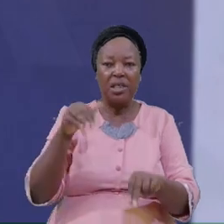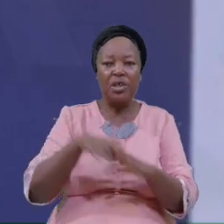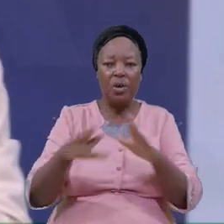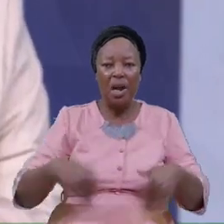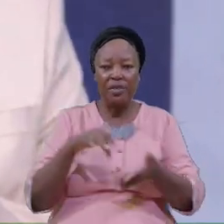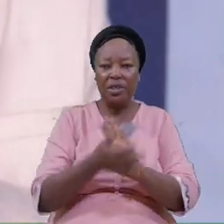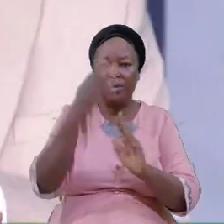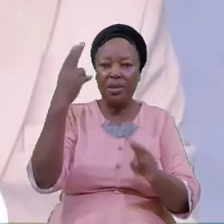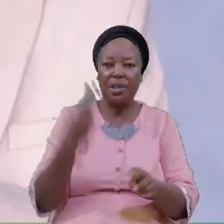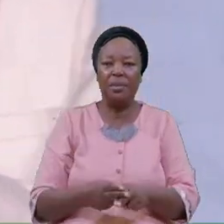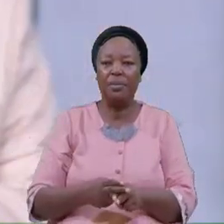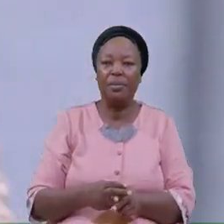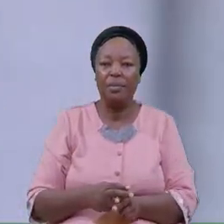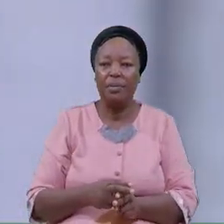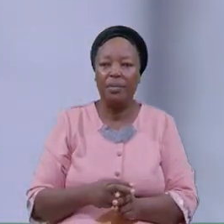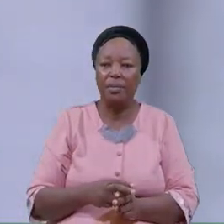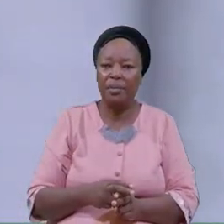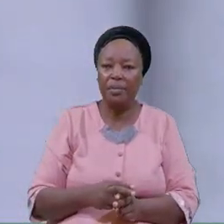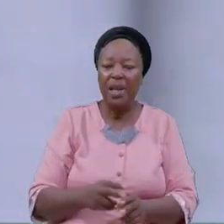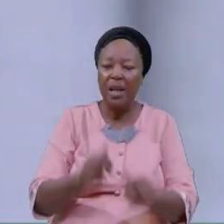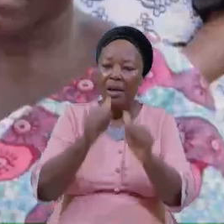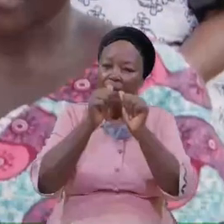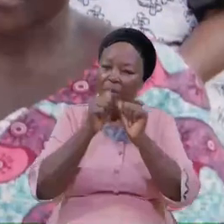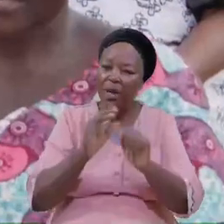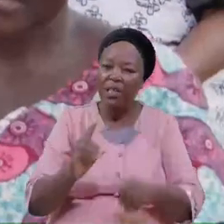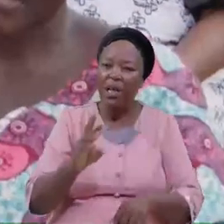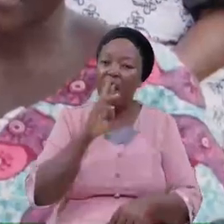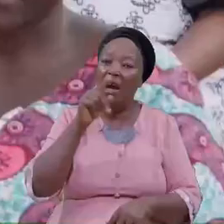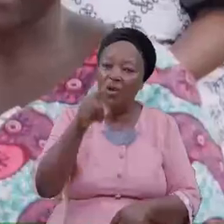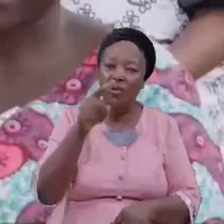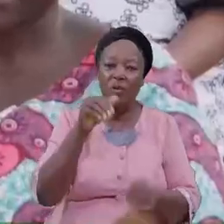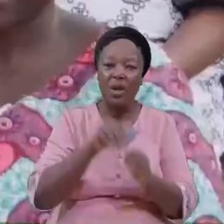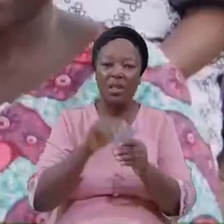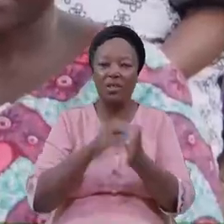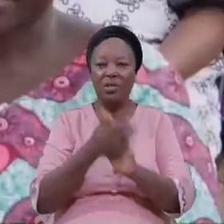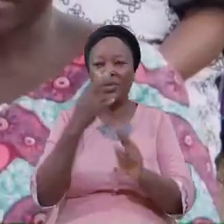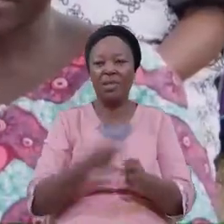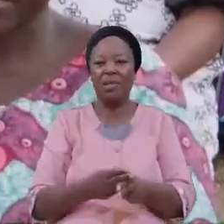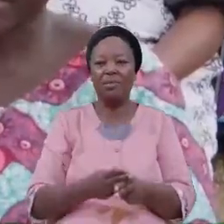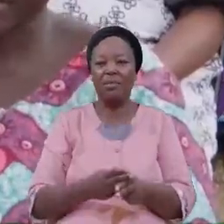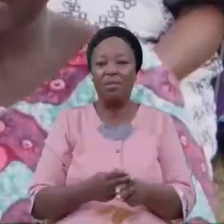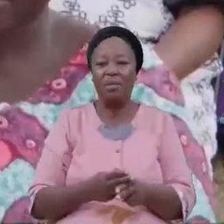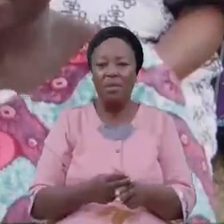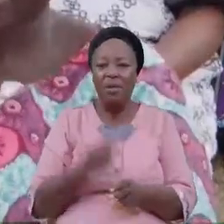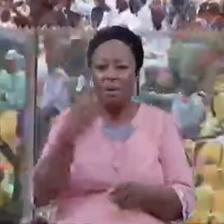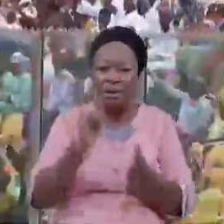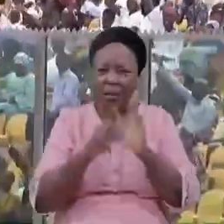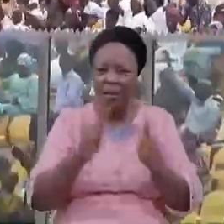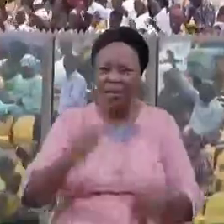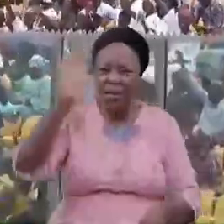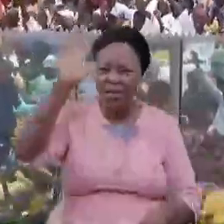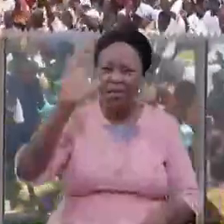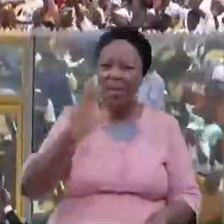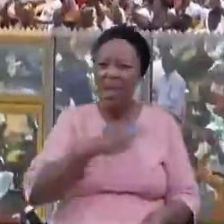vie. Blessed are you. Heureux êtes-vous. Who am I talking to? I said, blessed are you. Je dis, vous